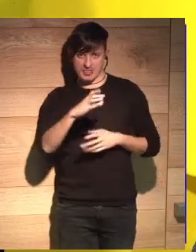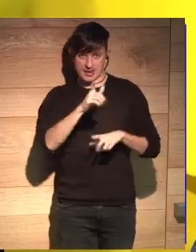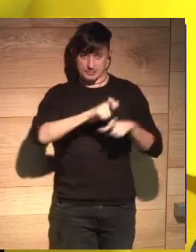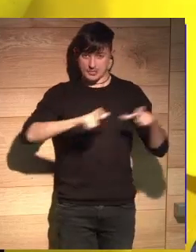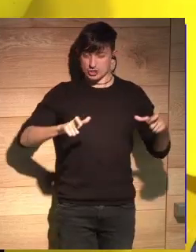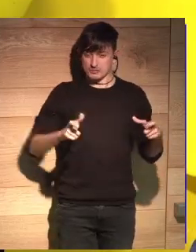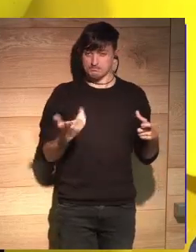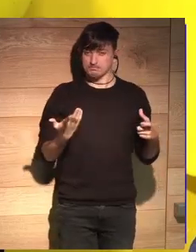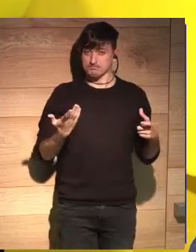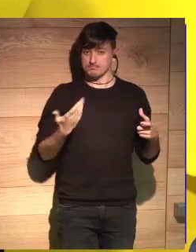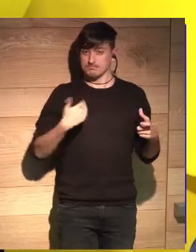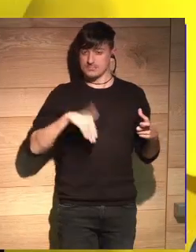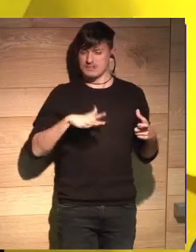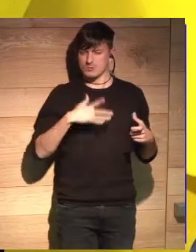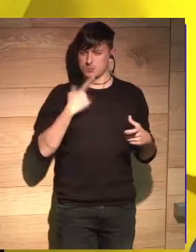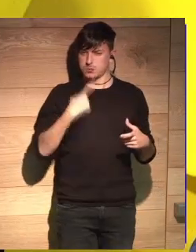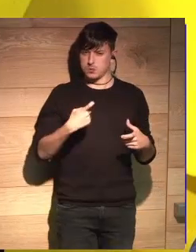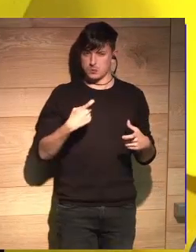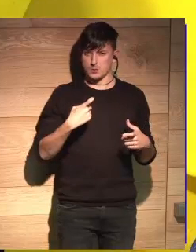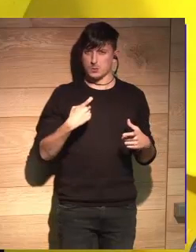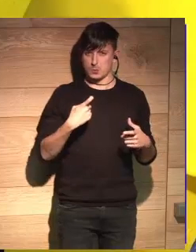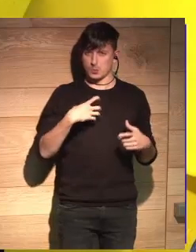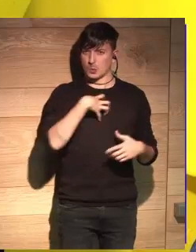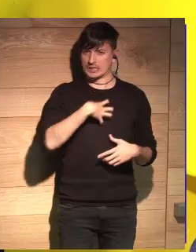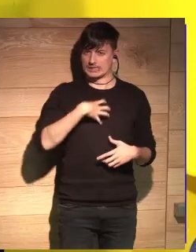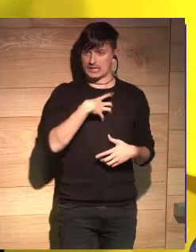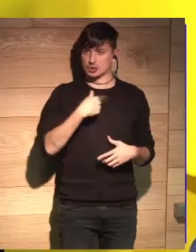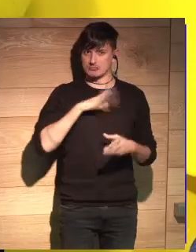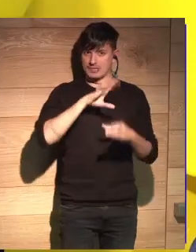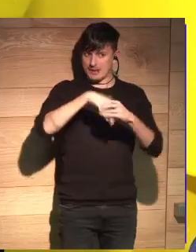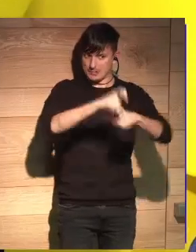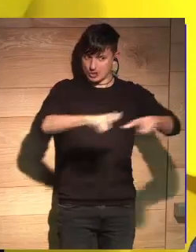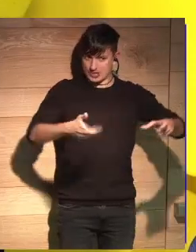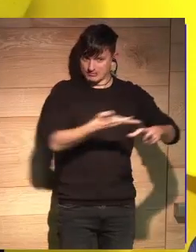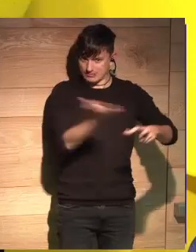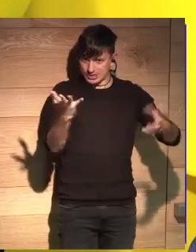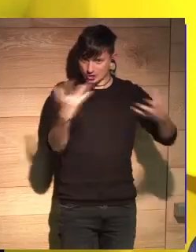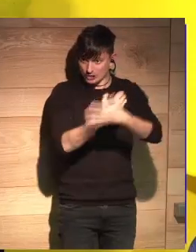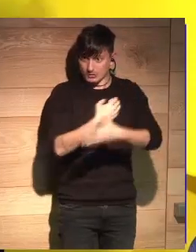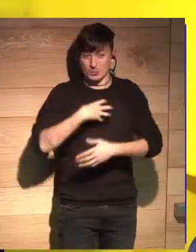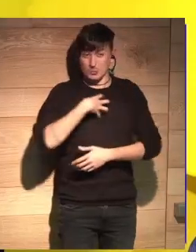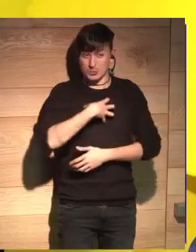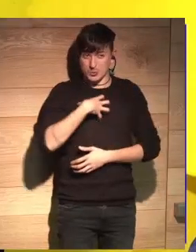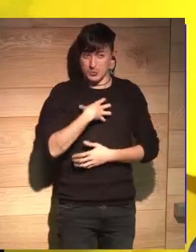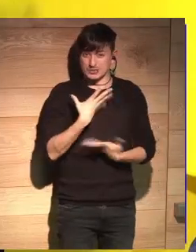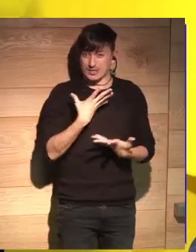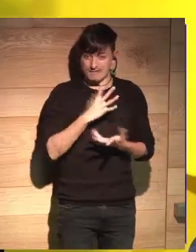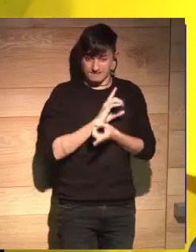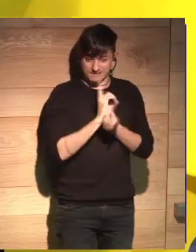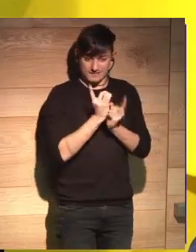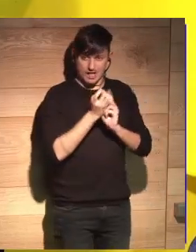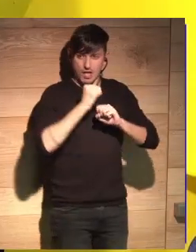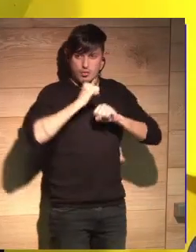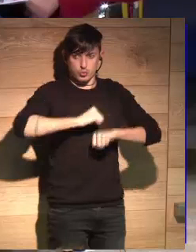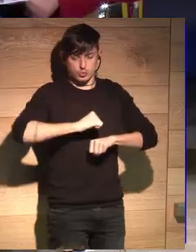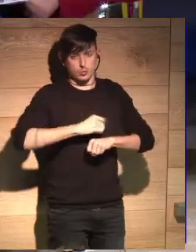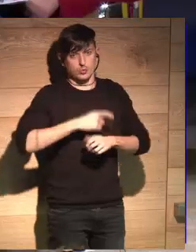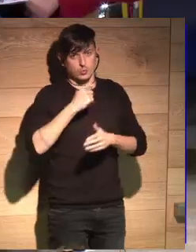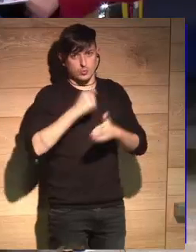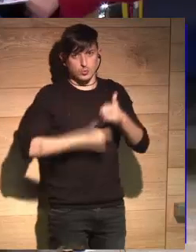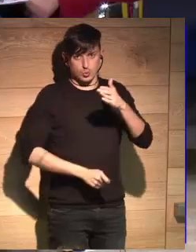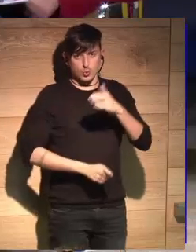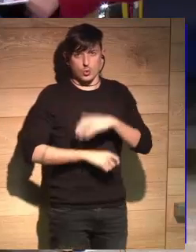People stop believing. I mean, it's difficult for us, and I'm included in people, it's difficult for